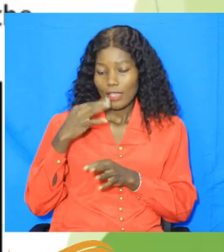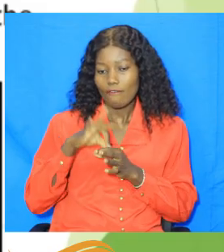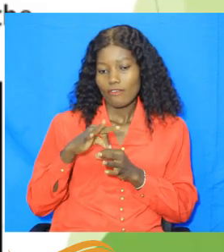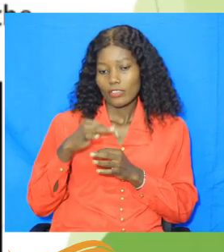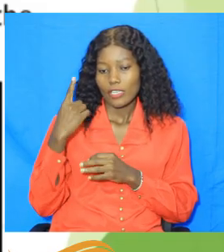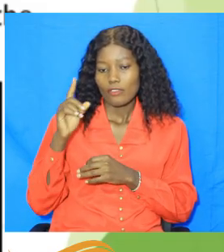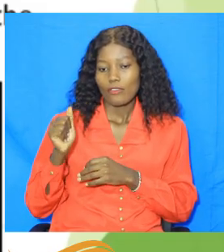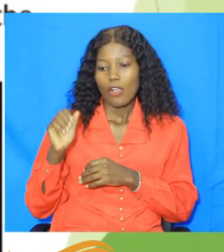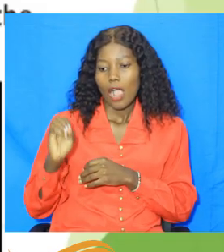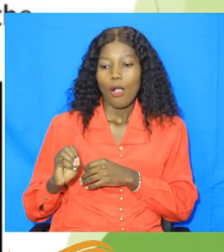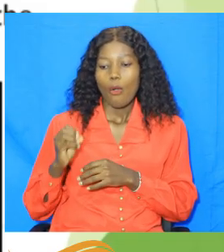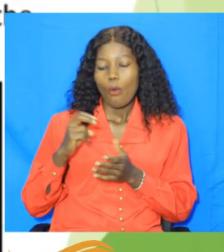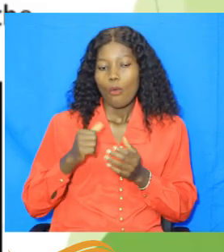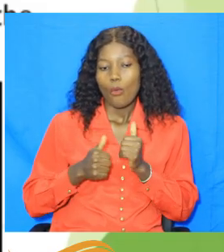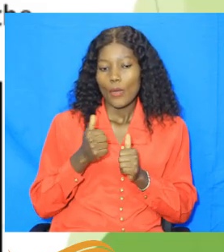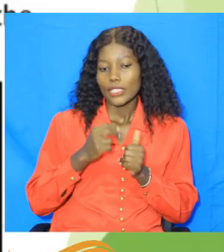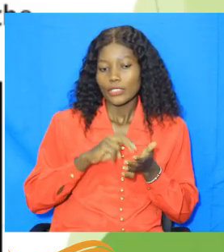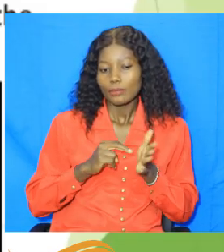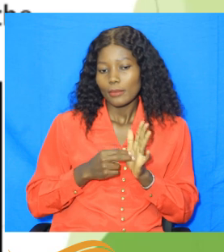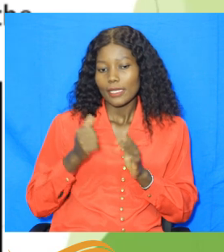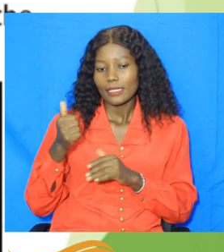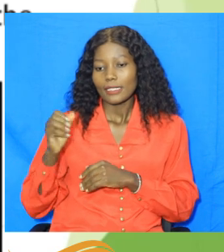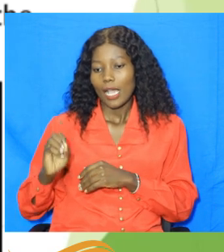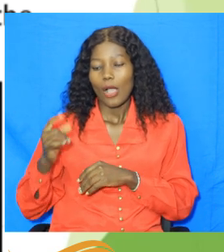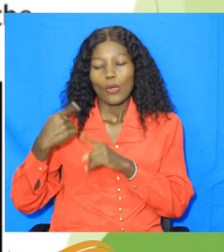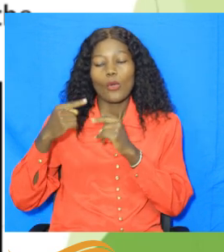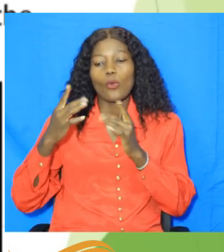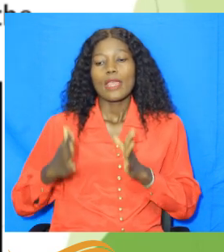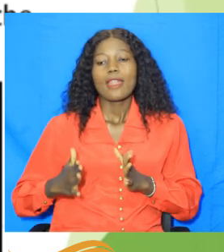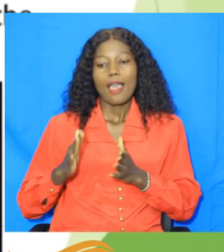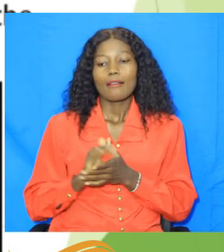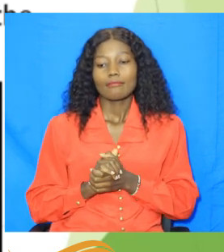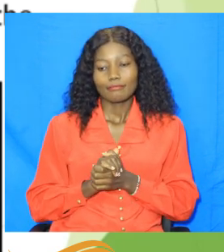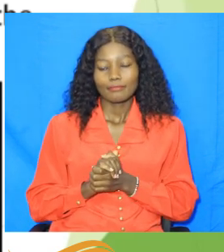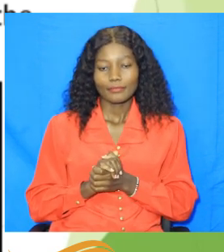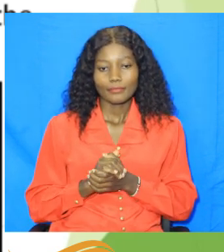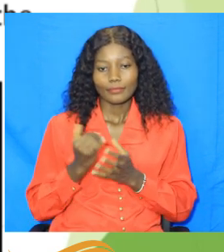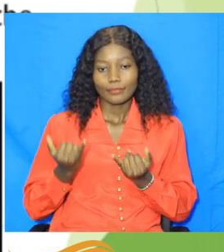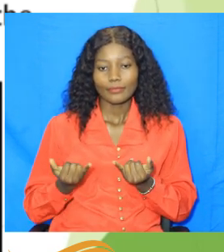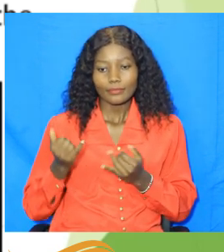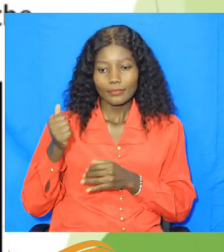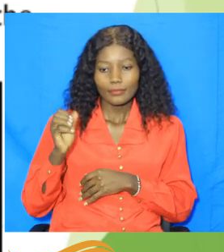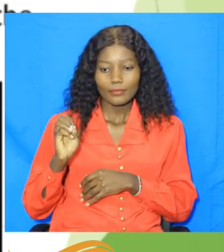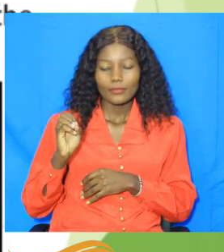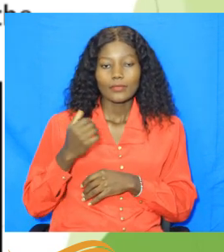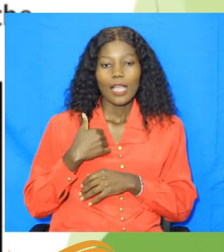for Ao, which means Ao is the winner. So Ao has